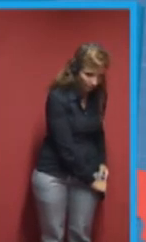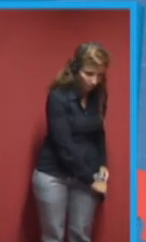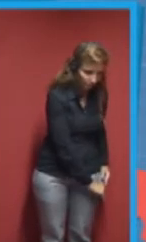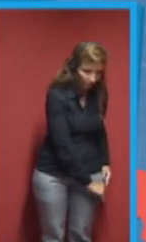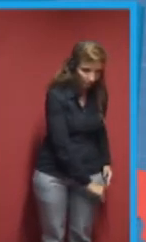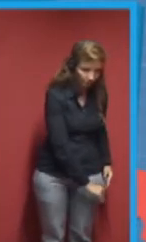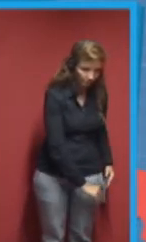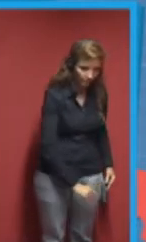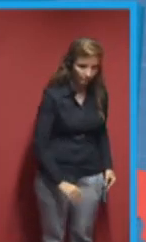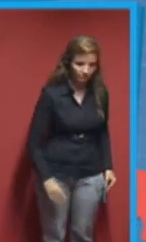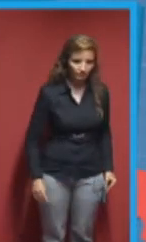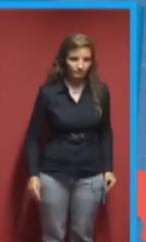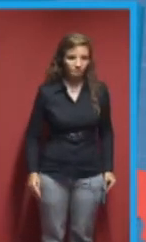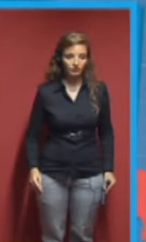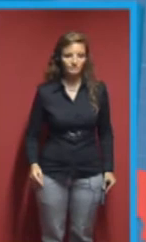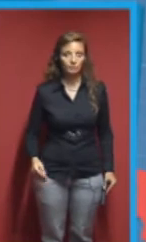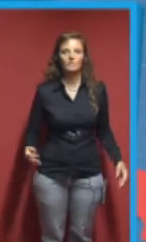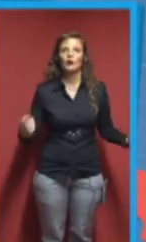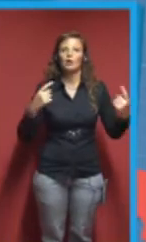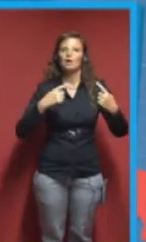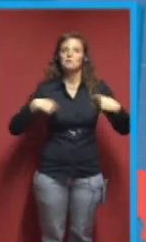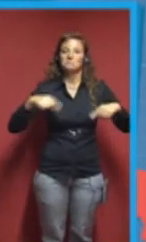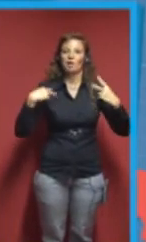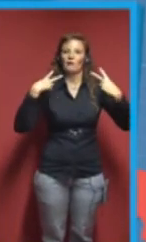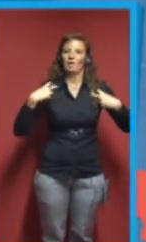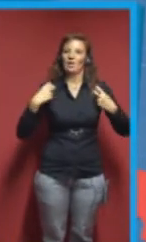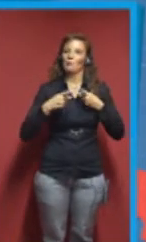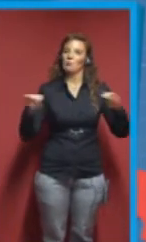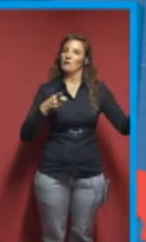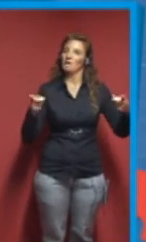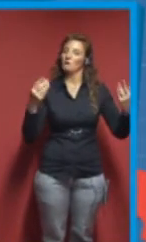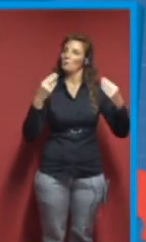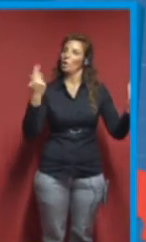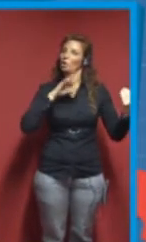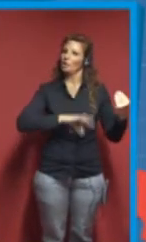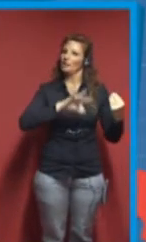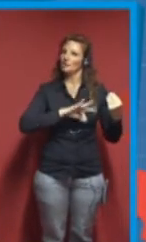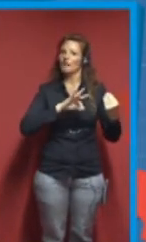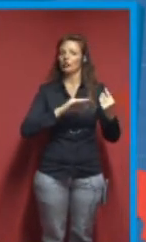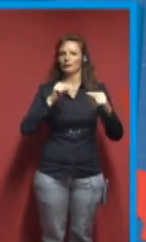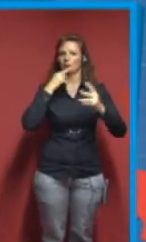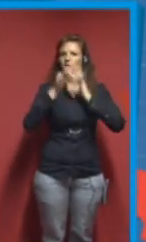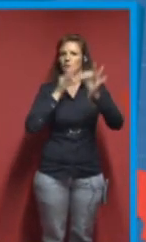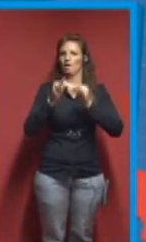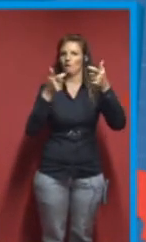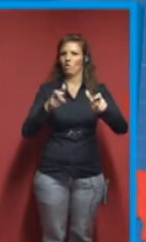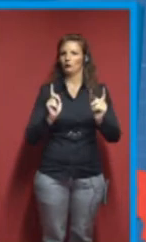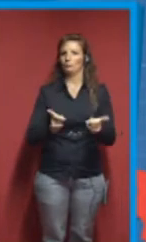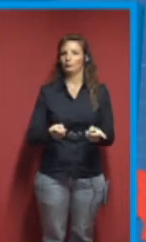We live in very exciting times. Viviamo in un periodo molto interessante e vi dico perché.